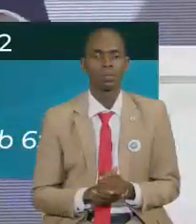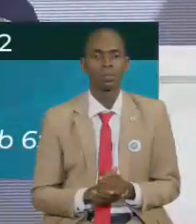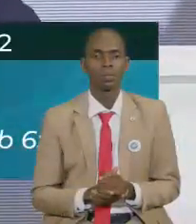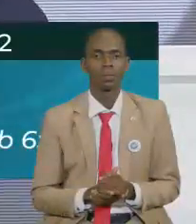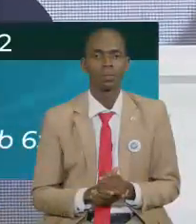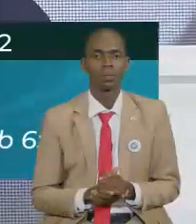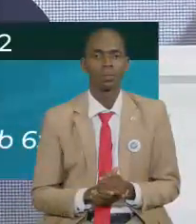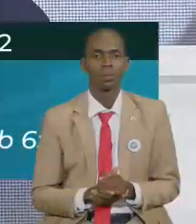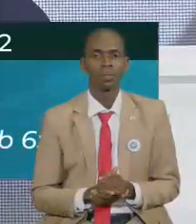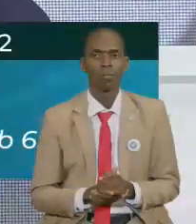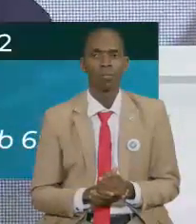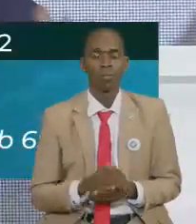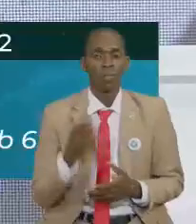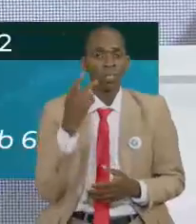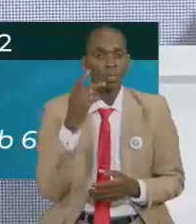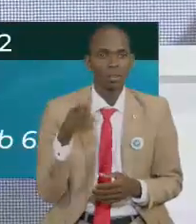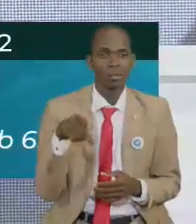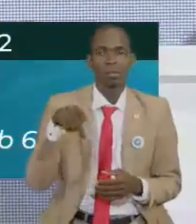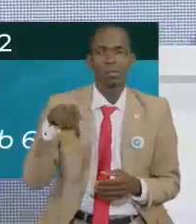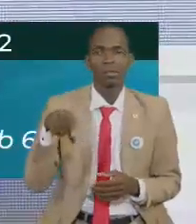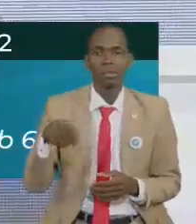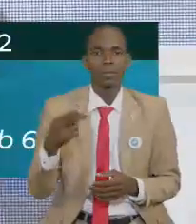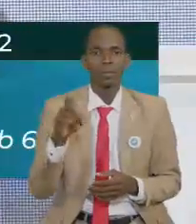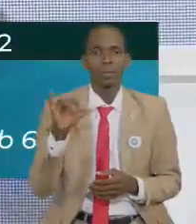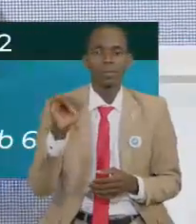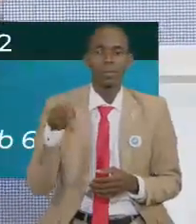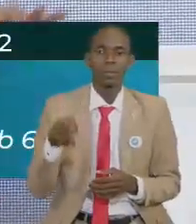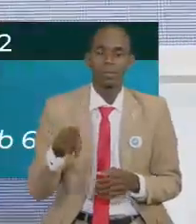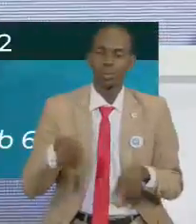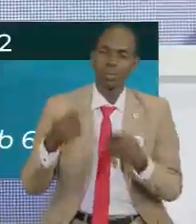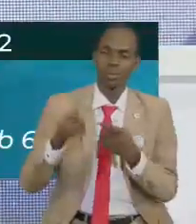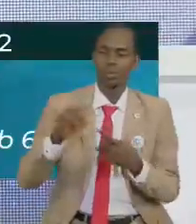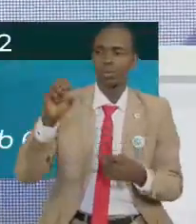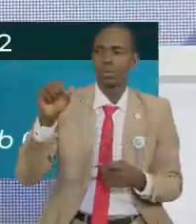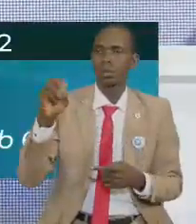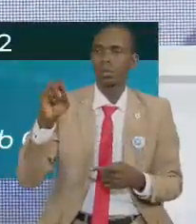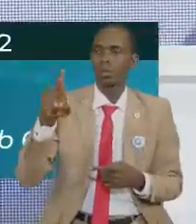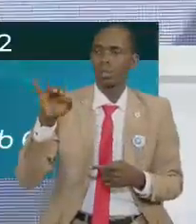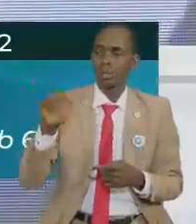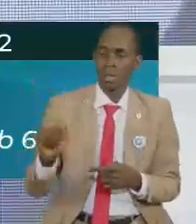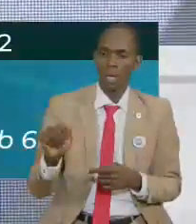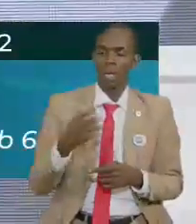Jesus, Philip went to Samaria. He took the name of Jesus with him.